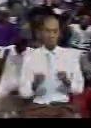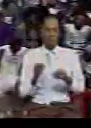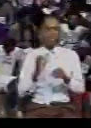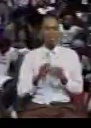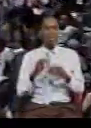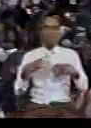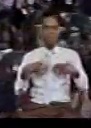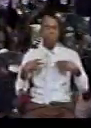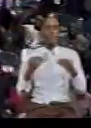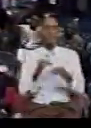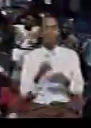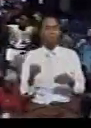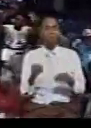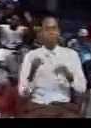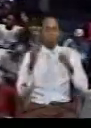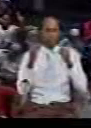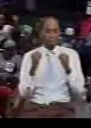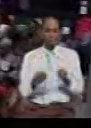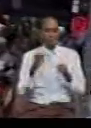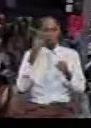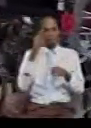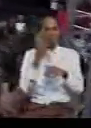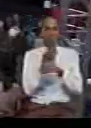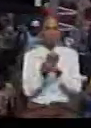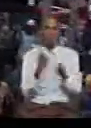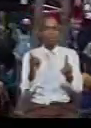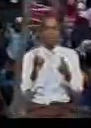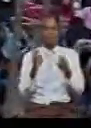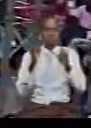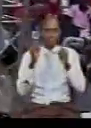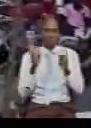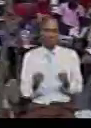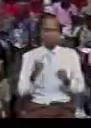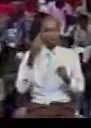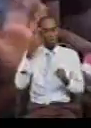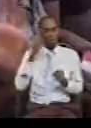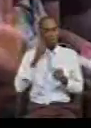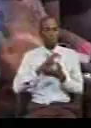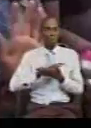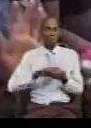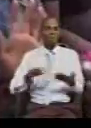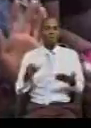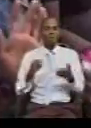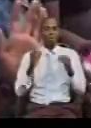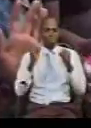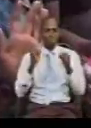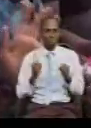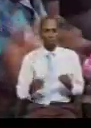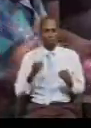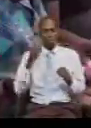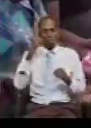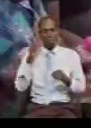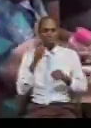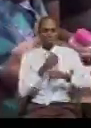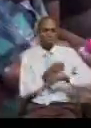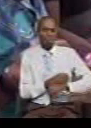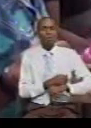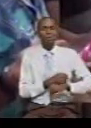healing. Power for deliverance. Power for sanctification. Power for